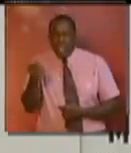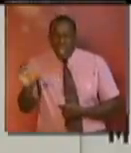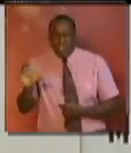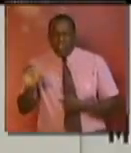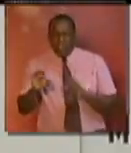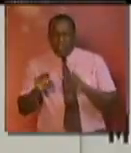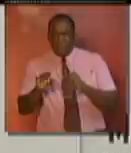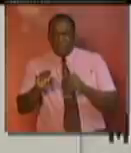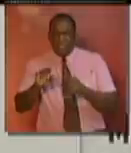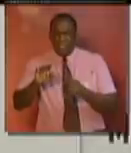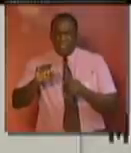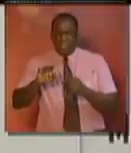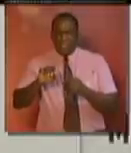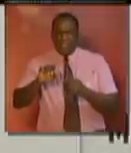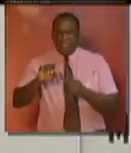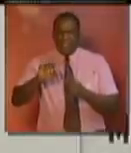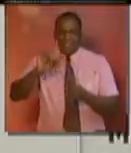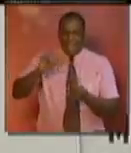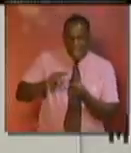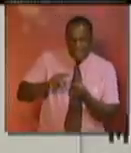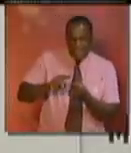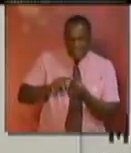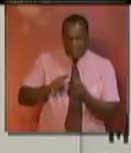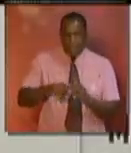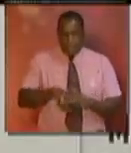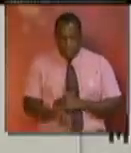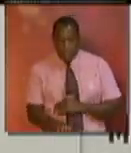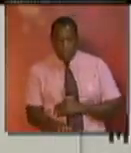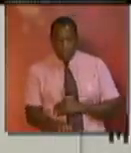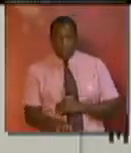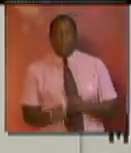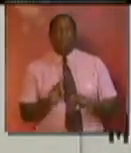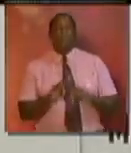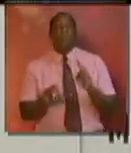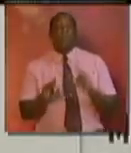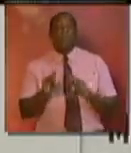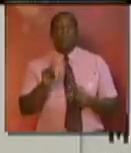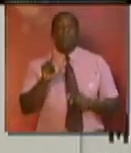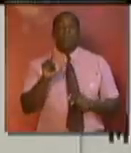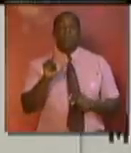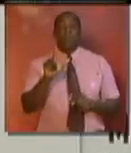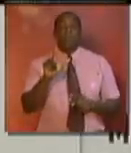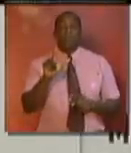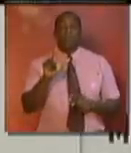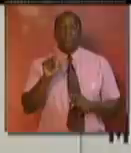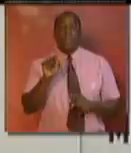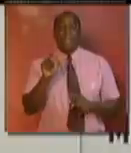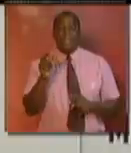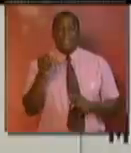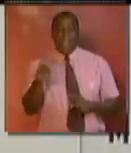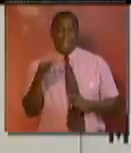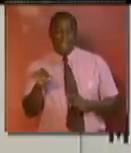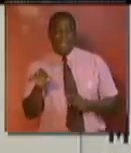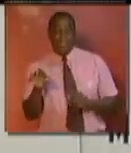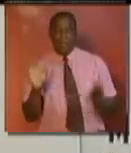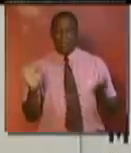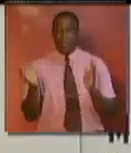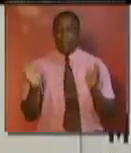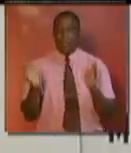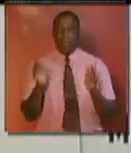year 2019. But then in 2019, we also had a few hundred deliveries less than 2018.